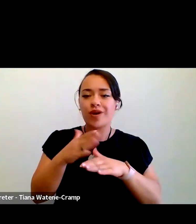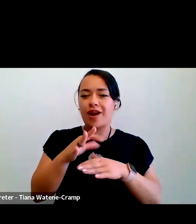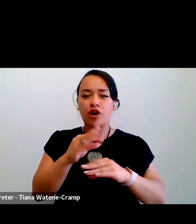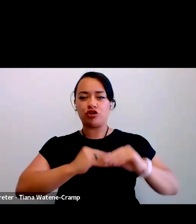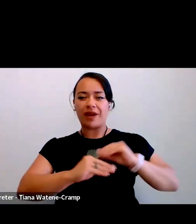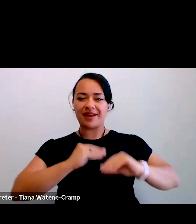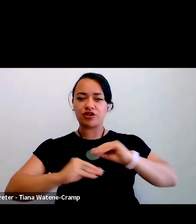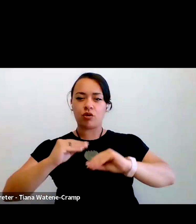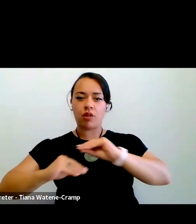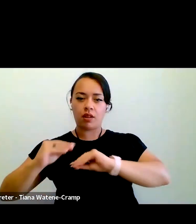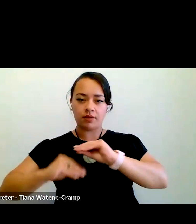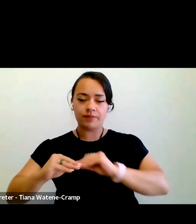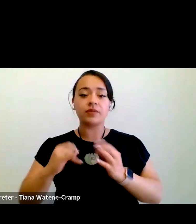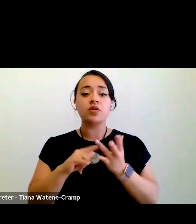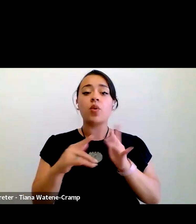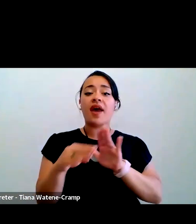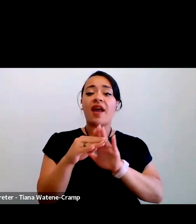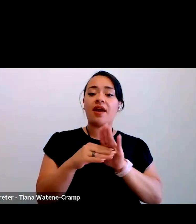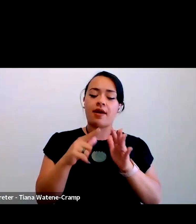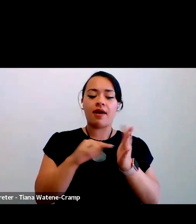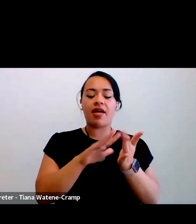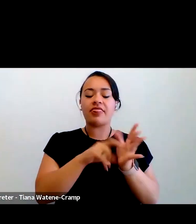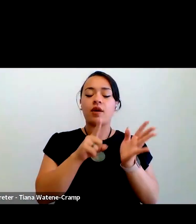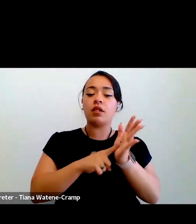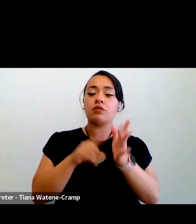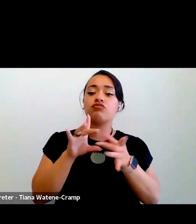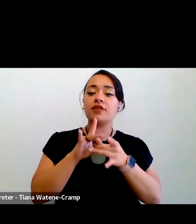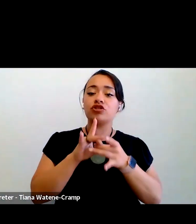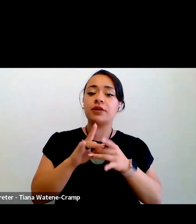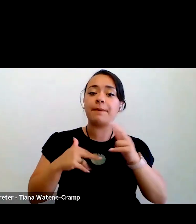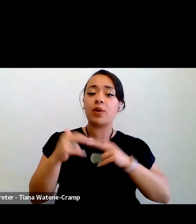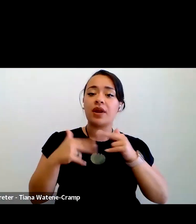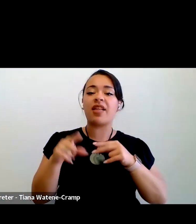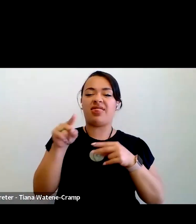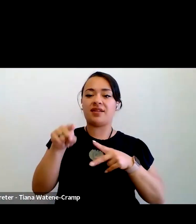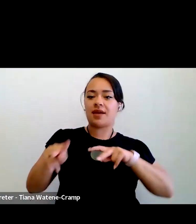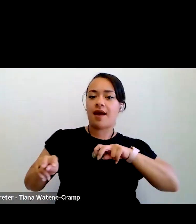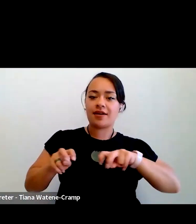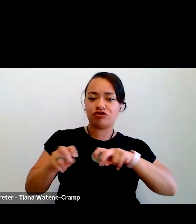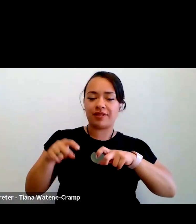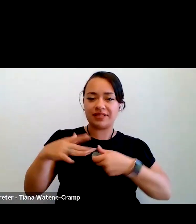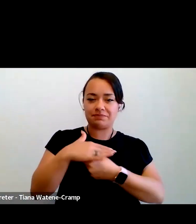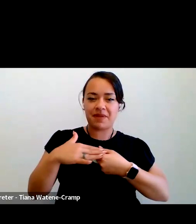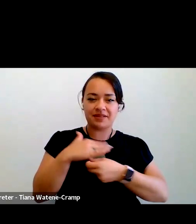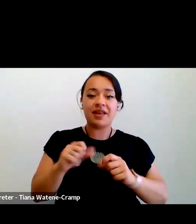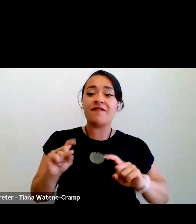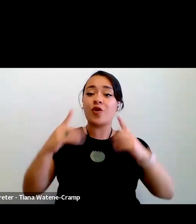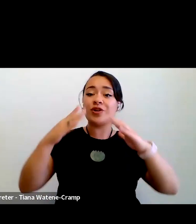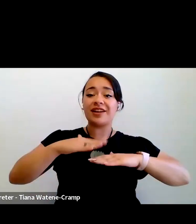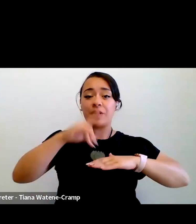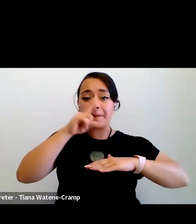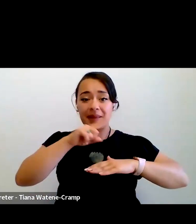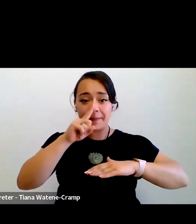ethical relationship building is action in this space. First Nations people, as my